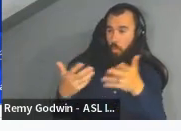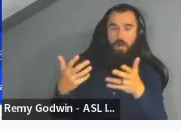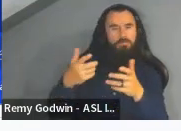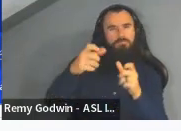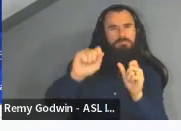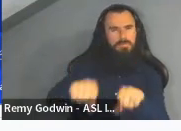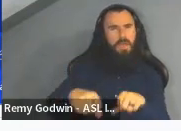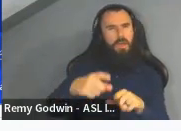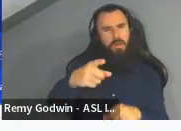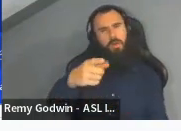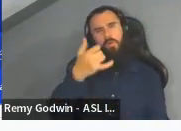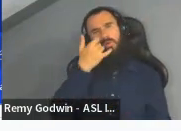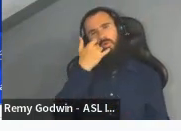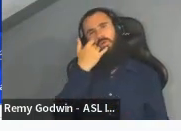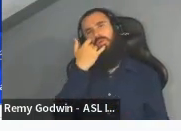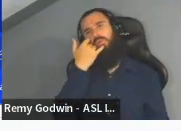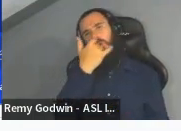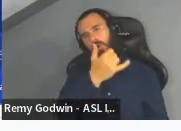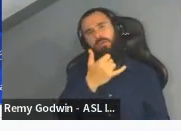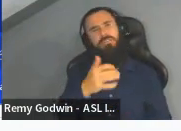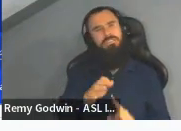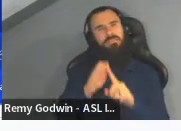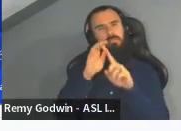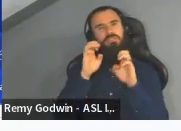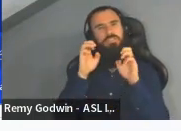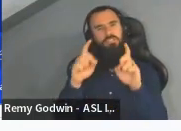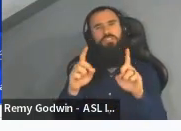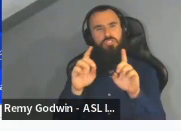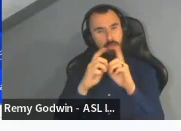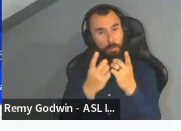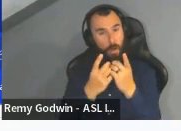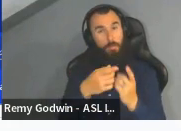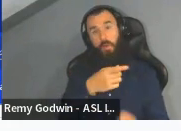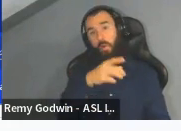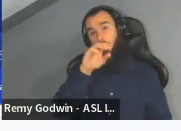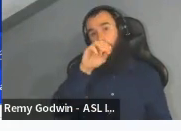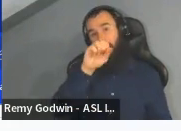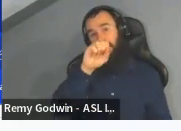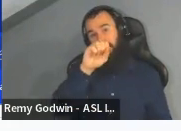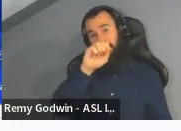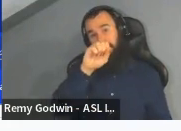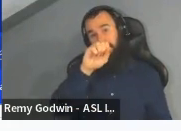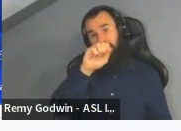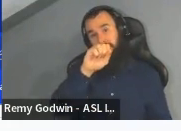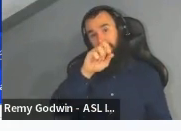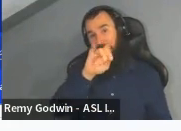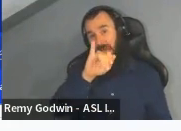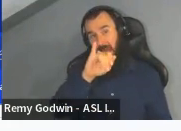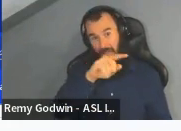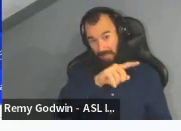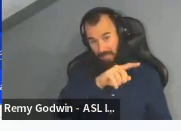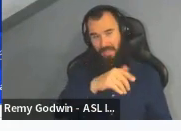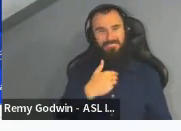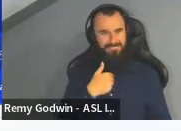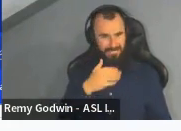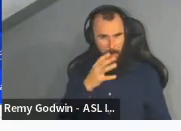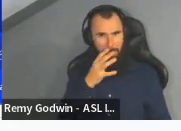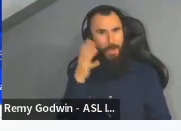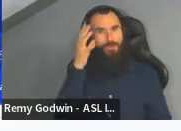also call a special education department at OSPI. They have a parent liaison, and I'm going to